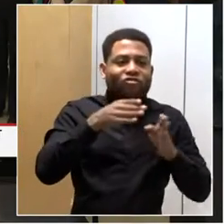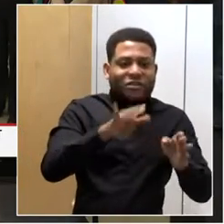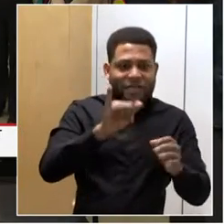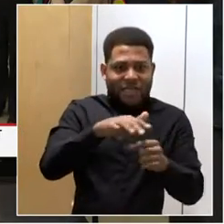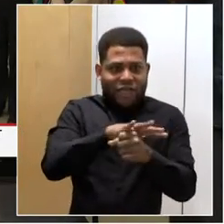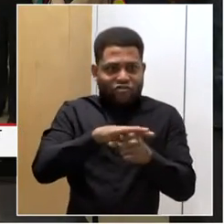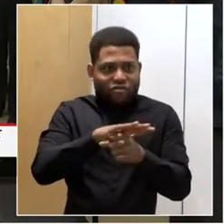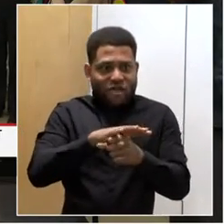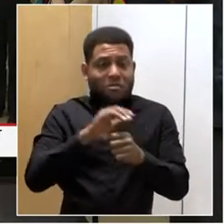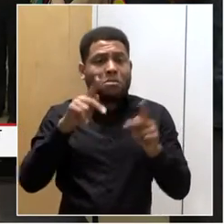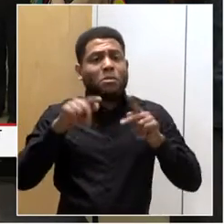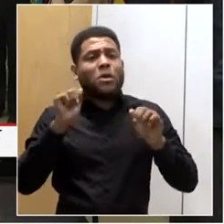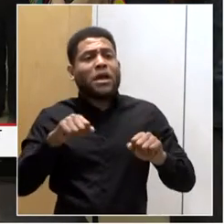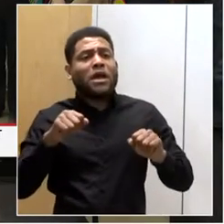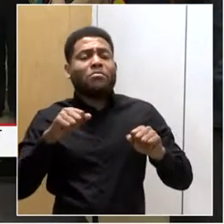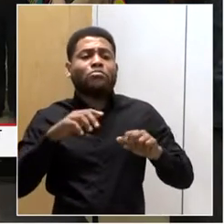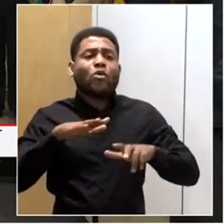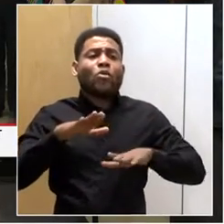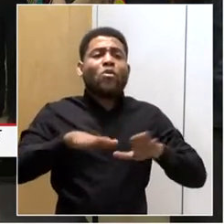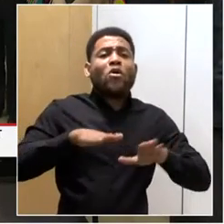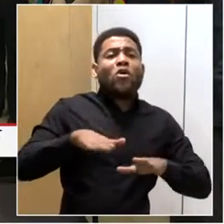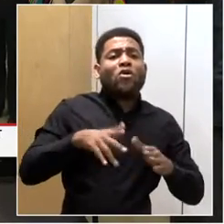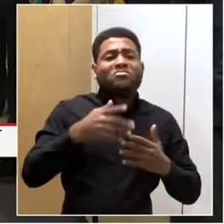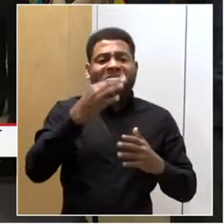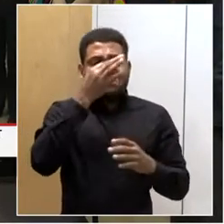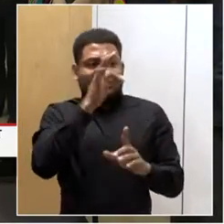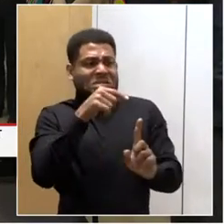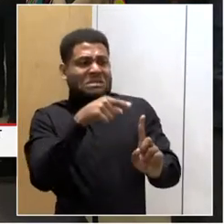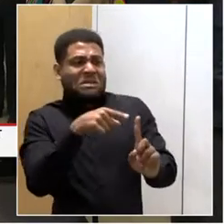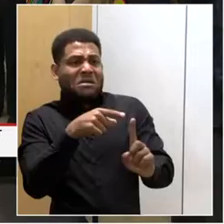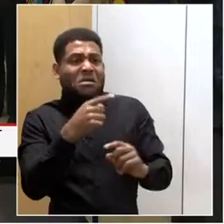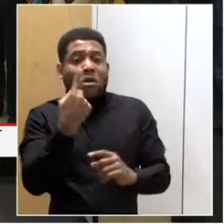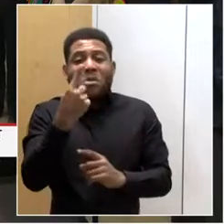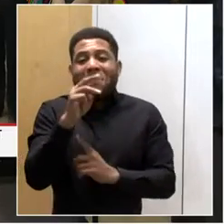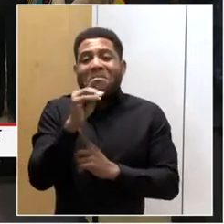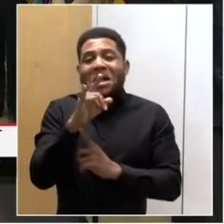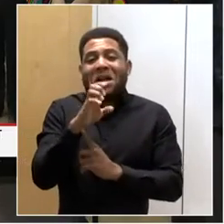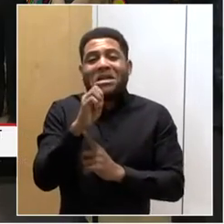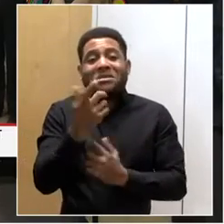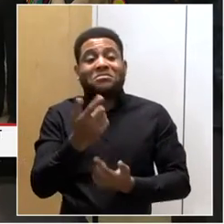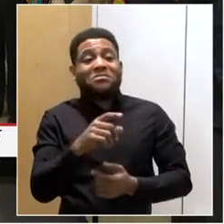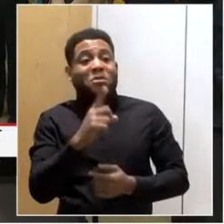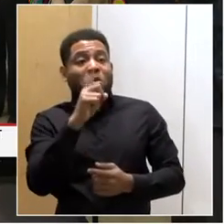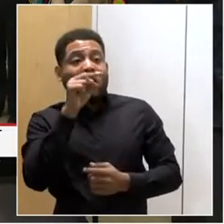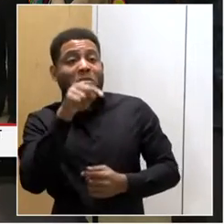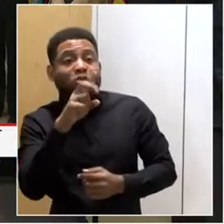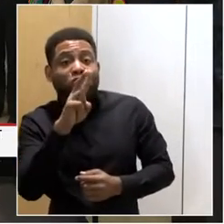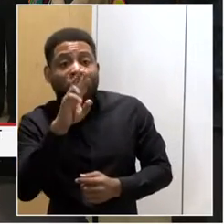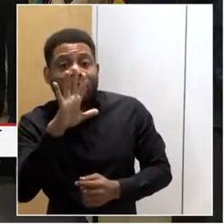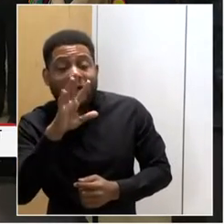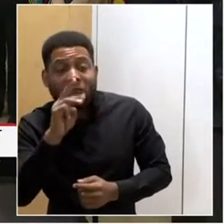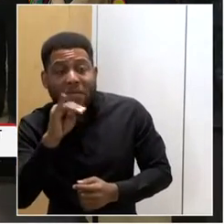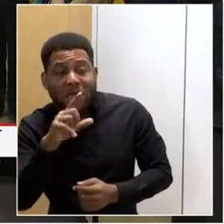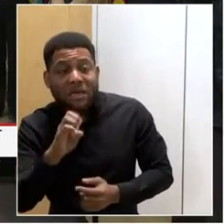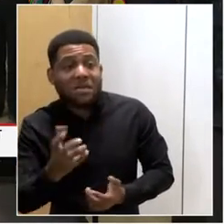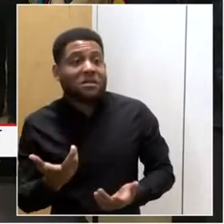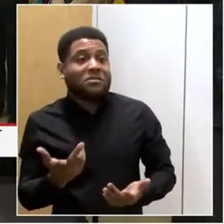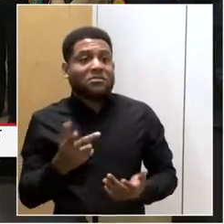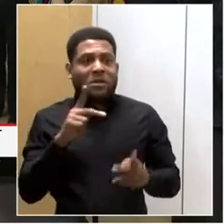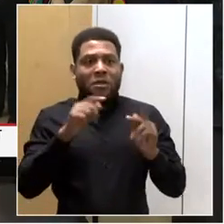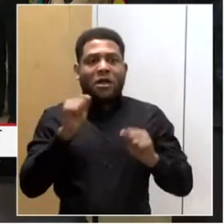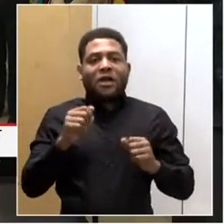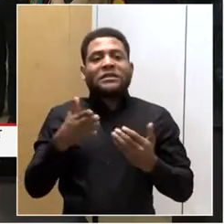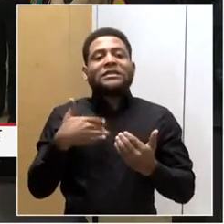1.25 miles from Gallery Place all the way down to Foggy Bottom. I don't know if people really figure that out. It's